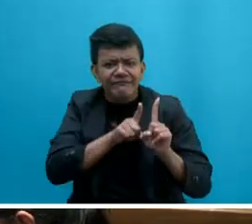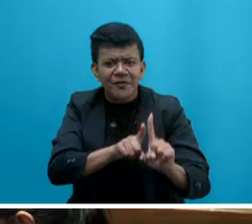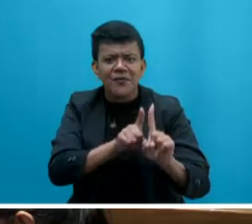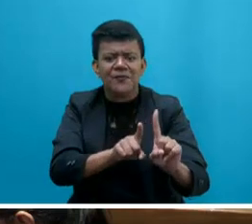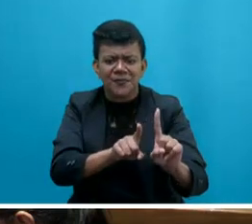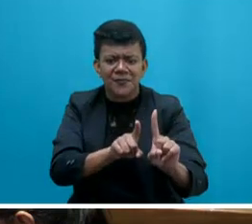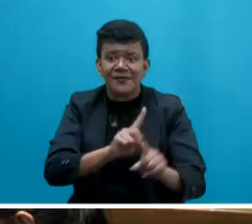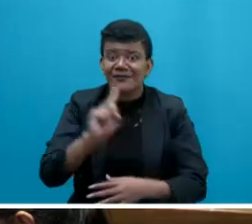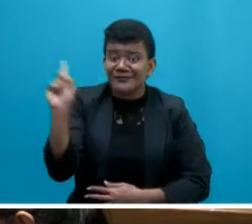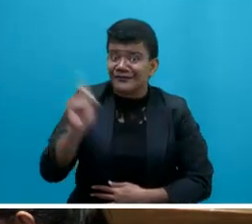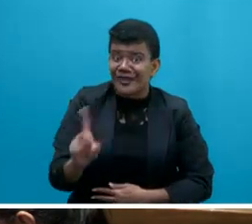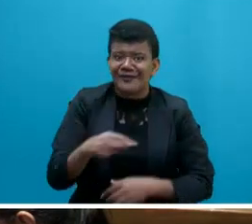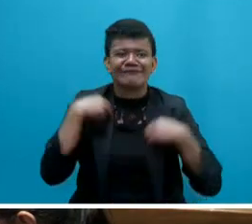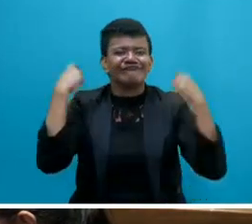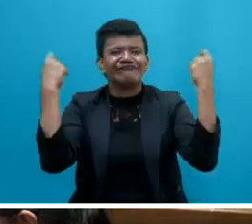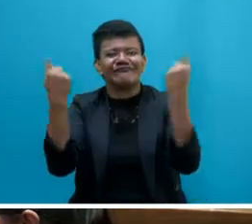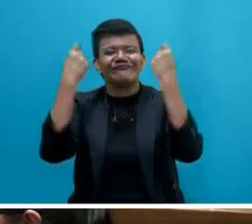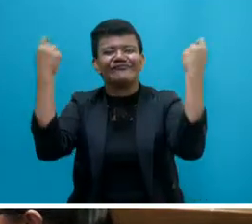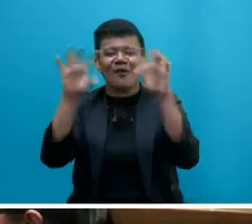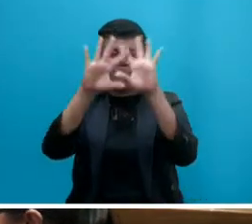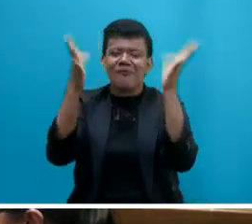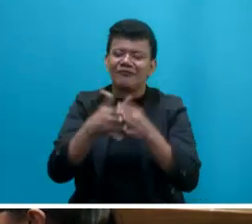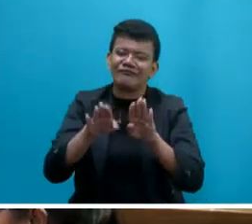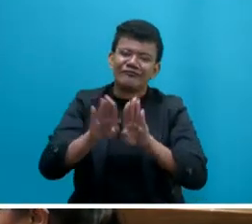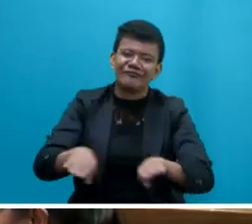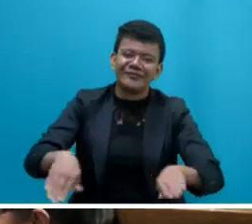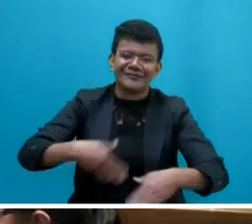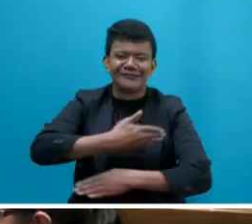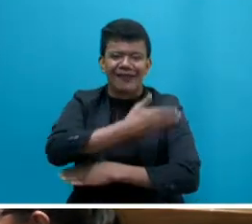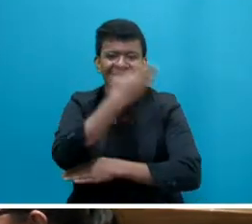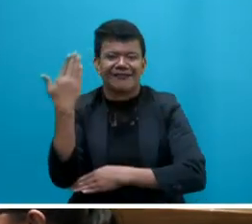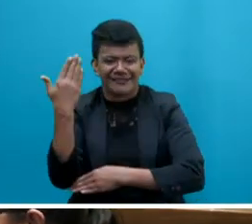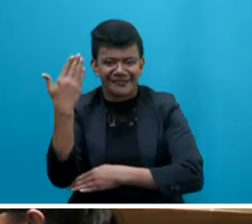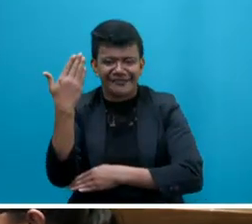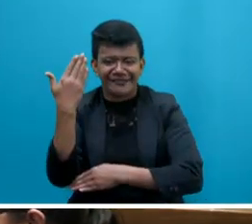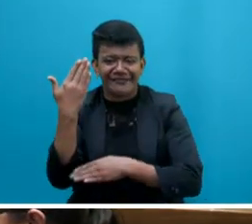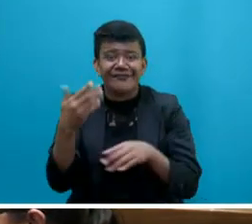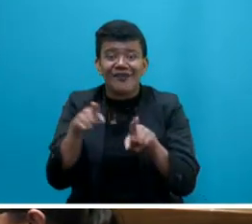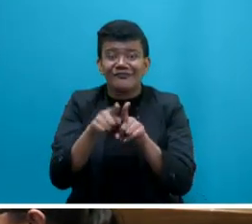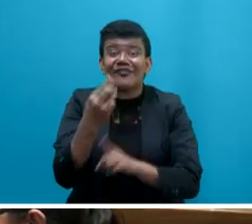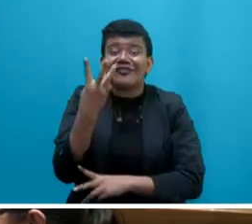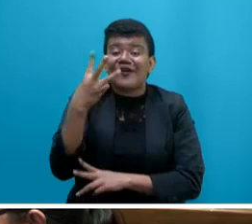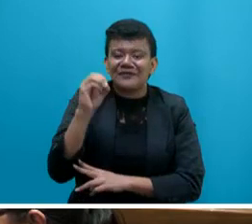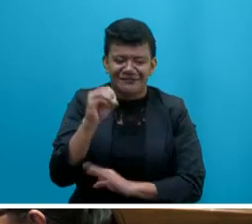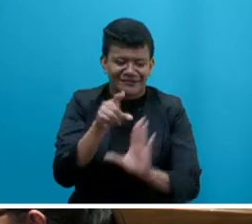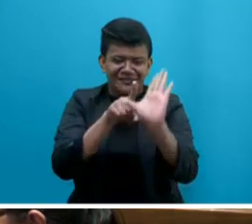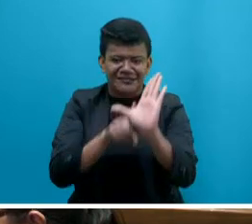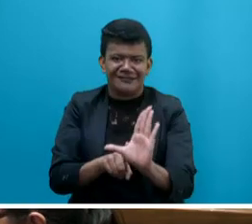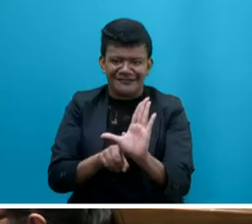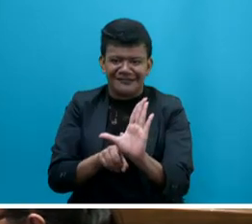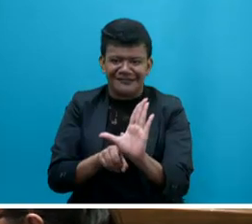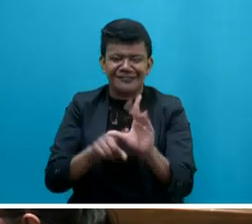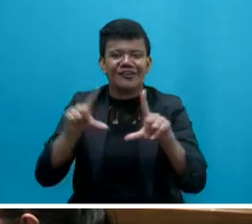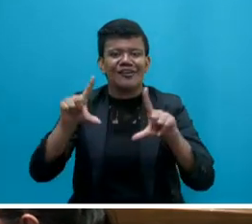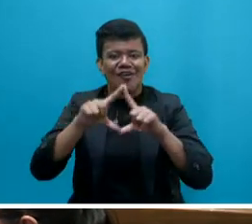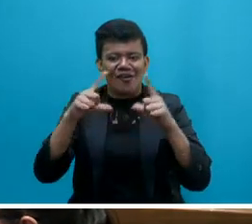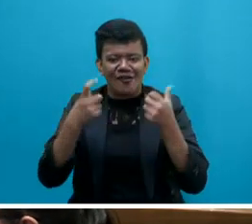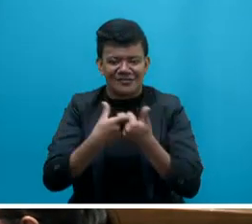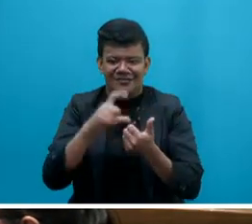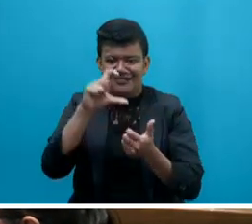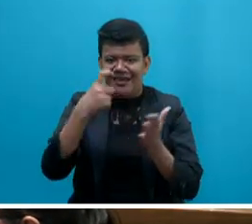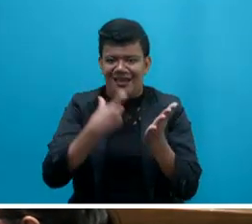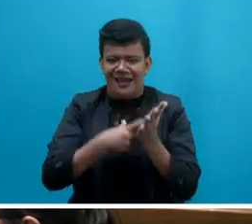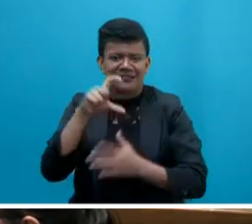celebrate World Children's Day, and we also celebrate the 30th anniversary of the Convention on the Rights of the